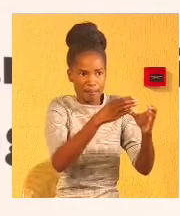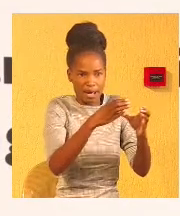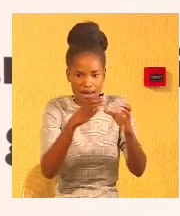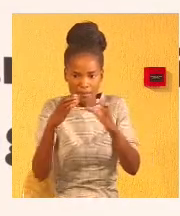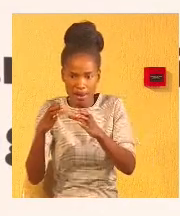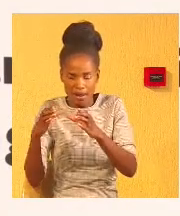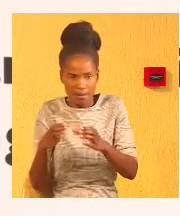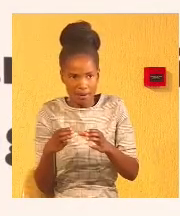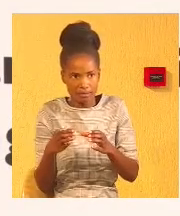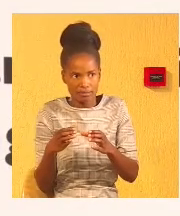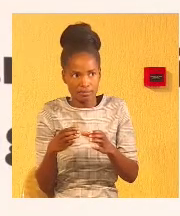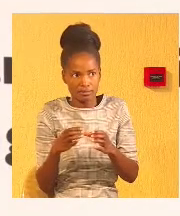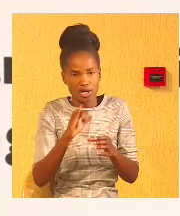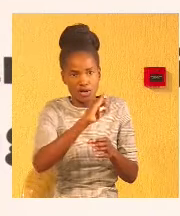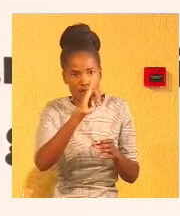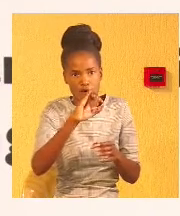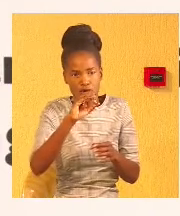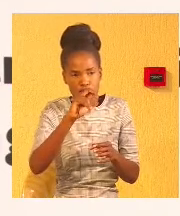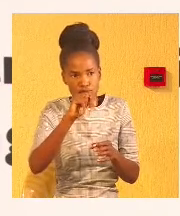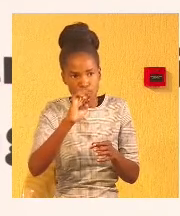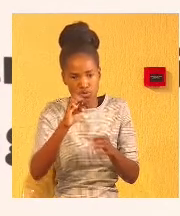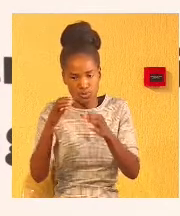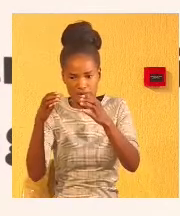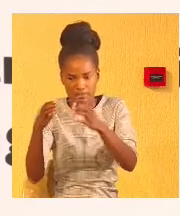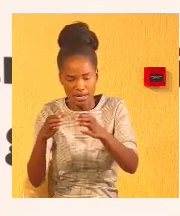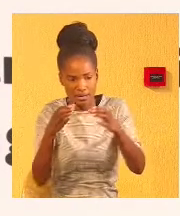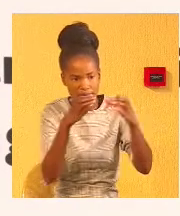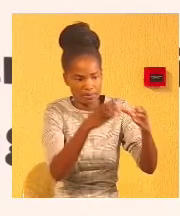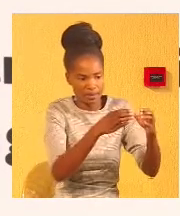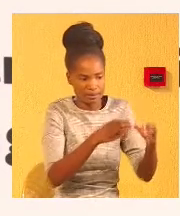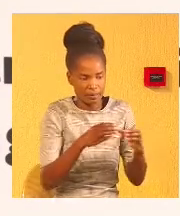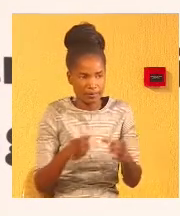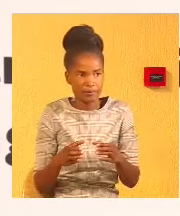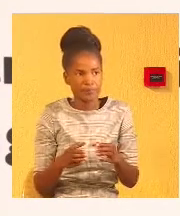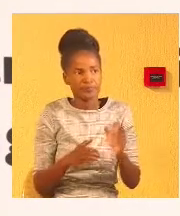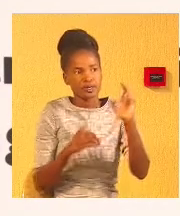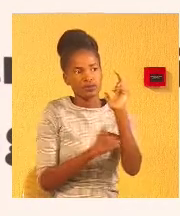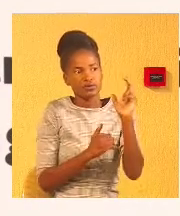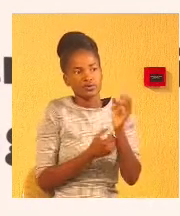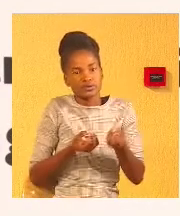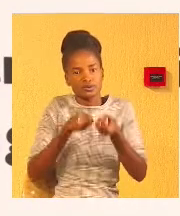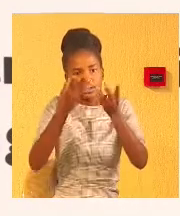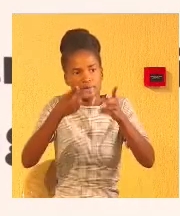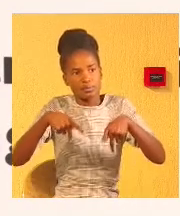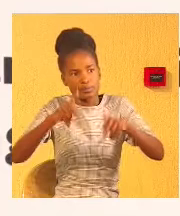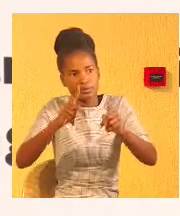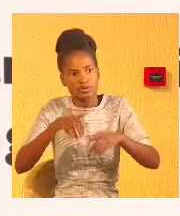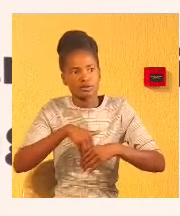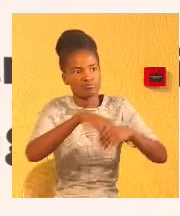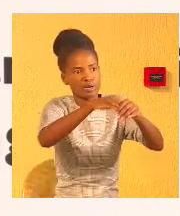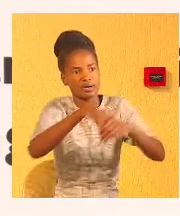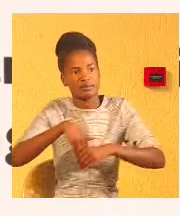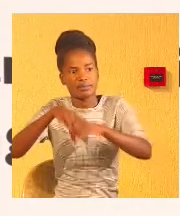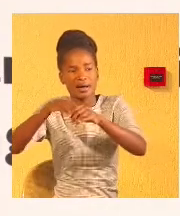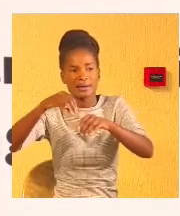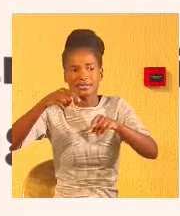delegated official is having authority to authorize you to travel to your farm within the